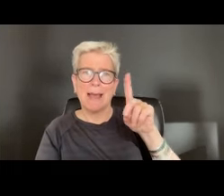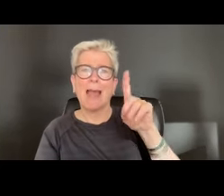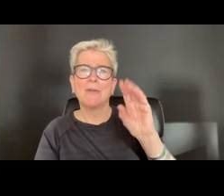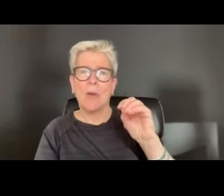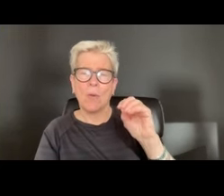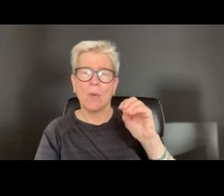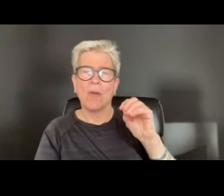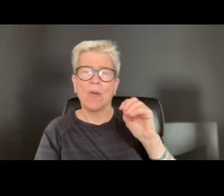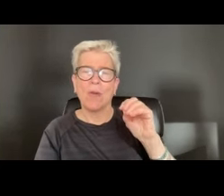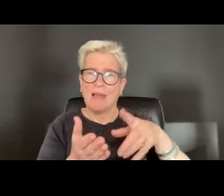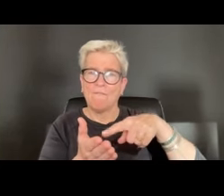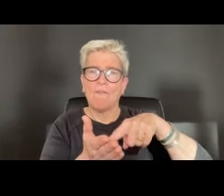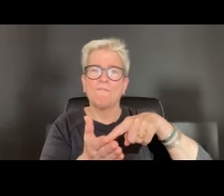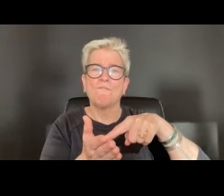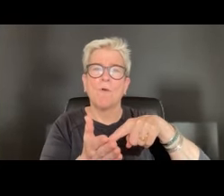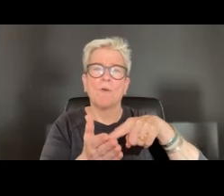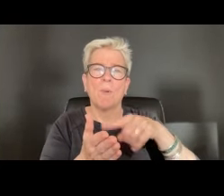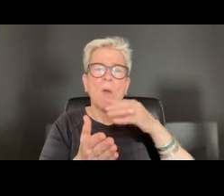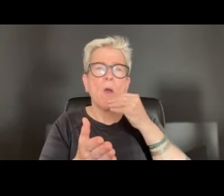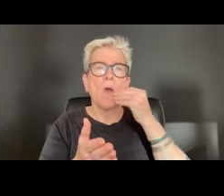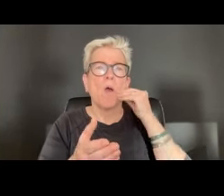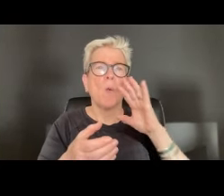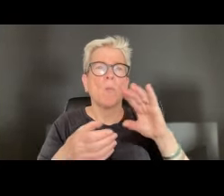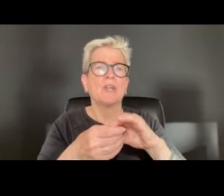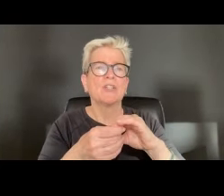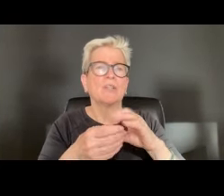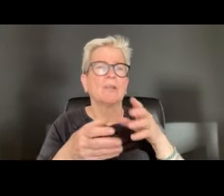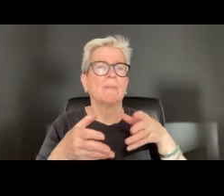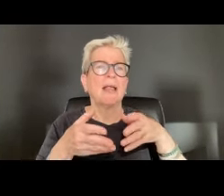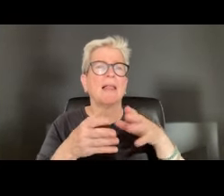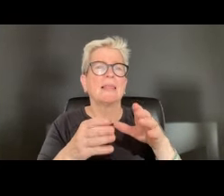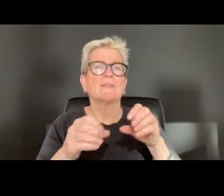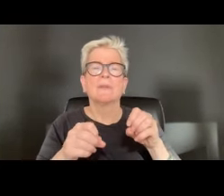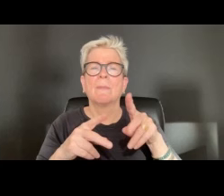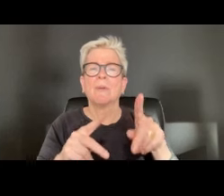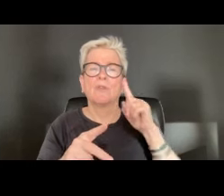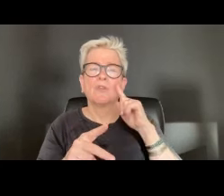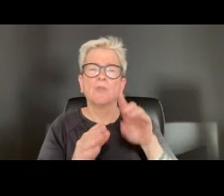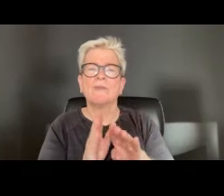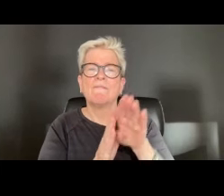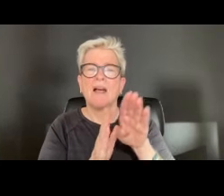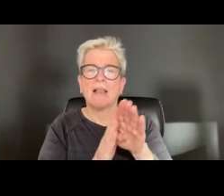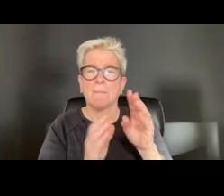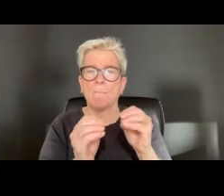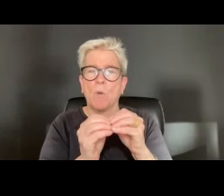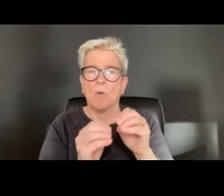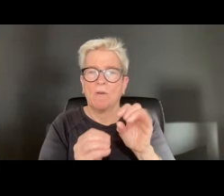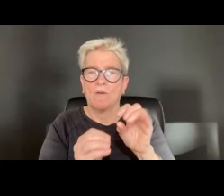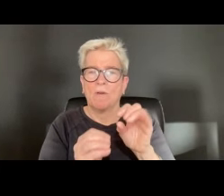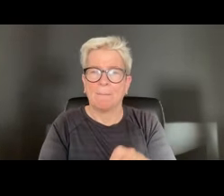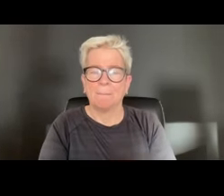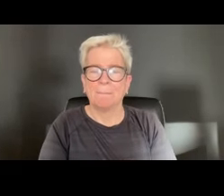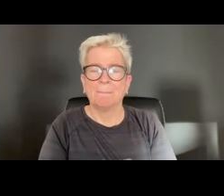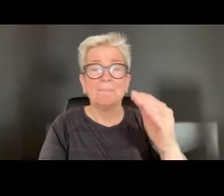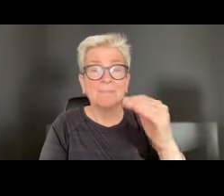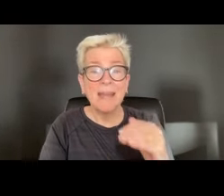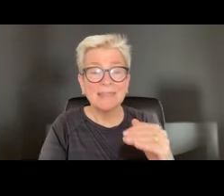affordable homeownership, and this could provide an opportunity to do more of that development. Next slide.